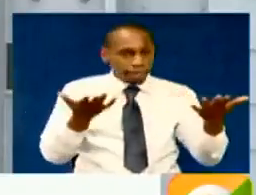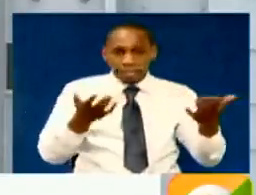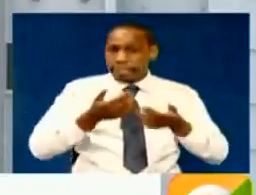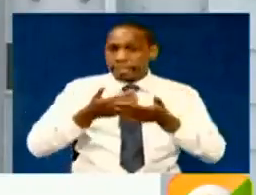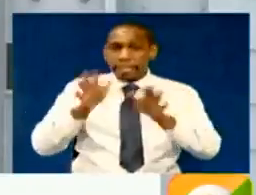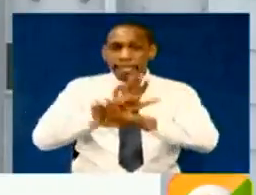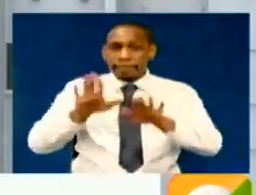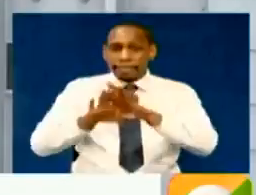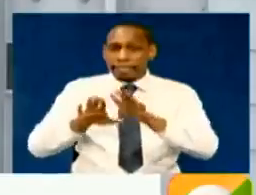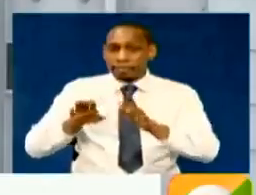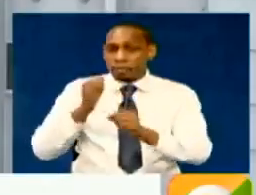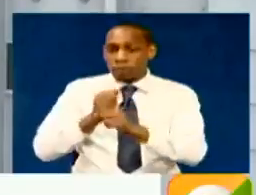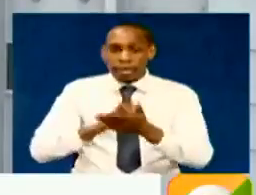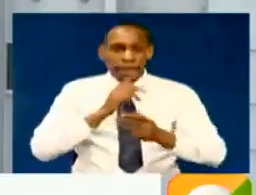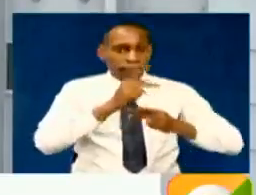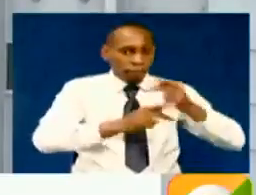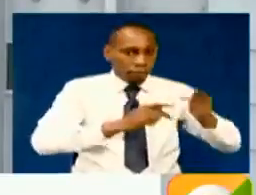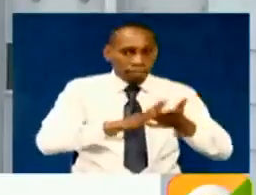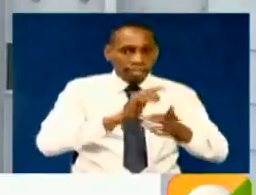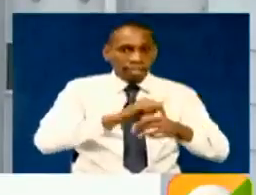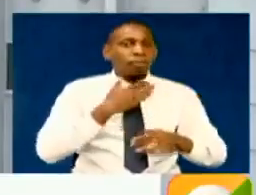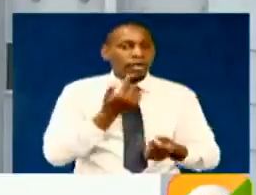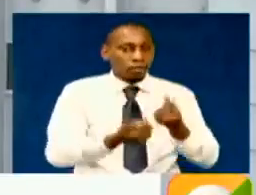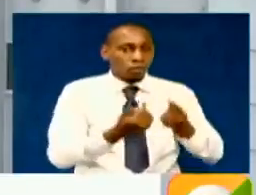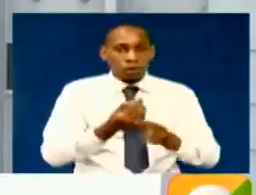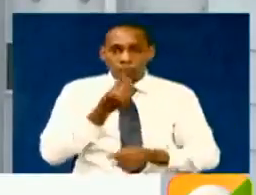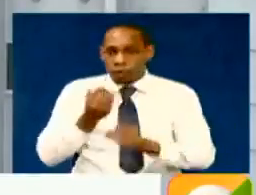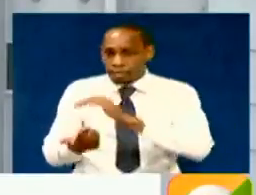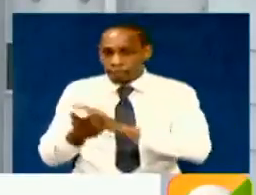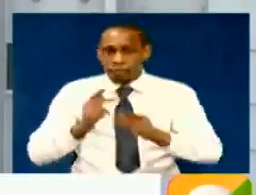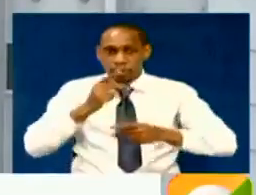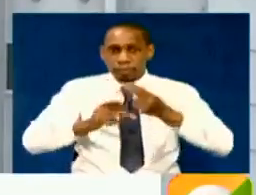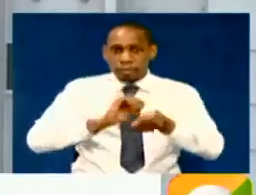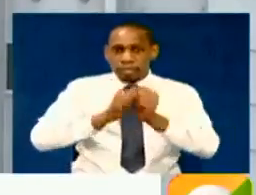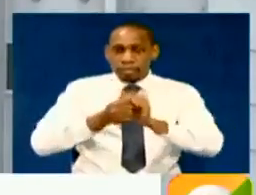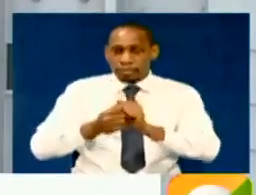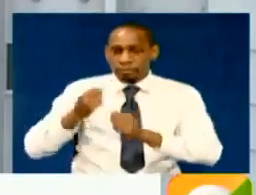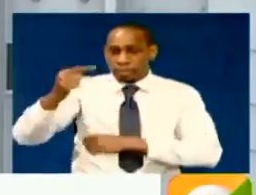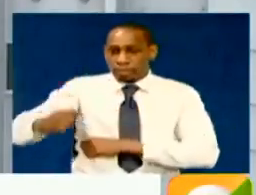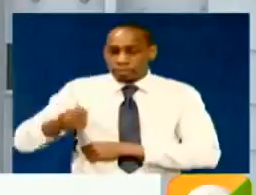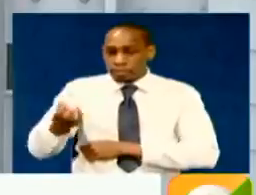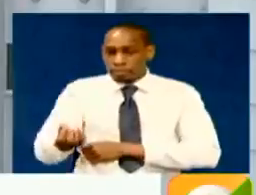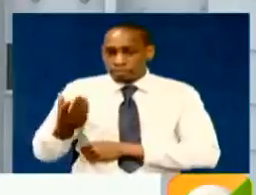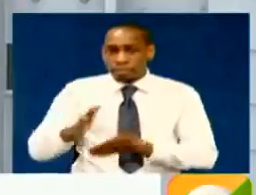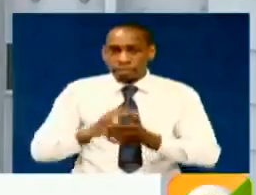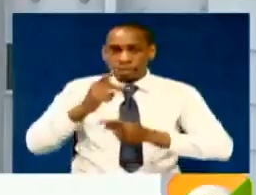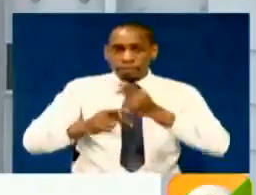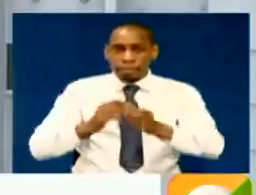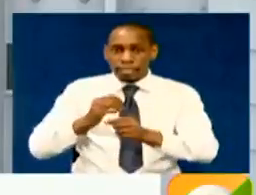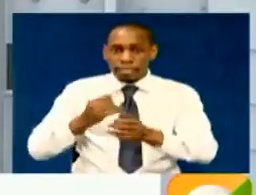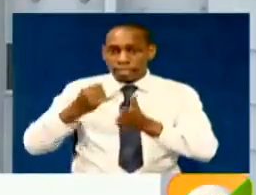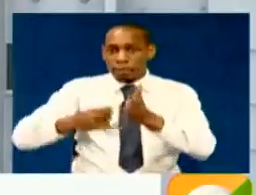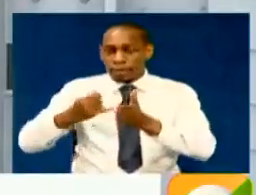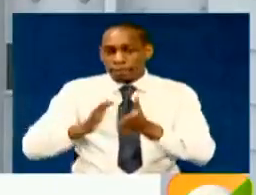all the things we do. There is a process to preparing breakfast, a process to replacing a flat tire, a process to